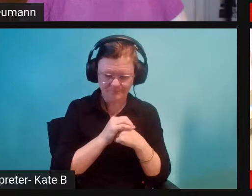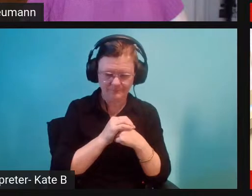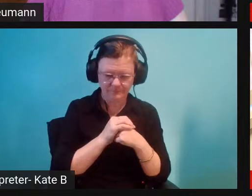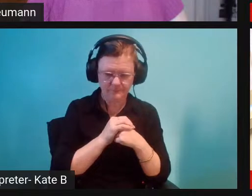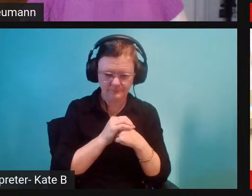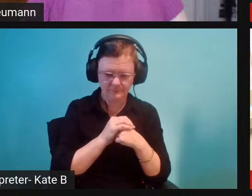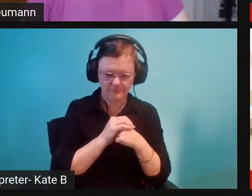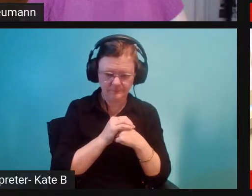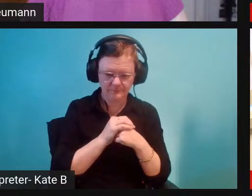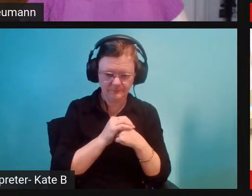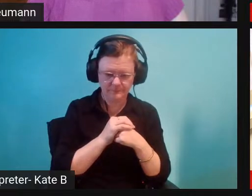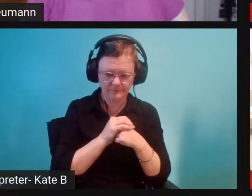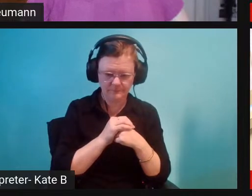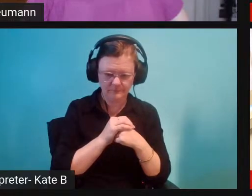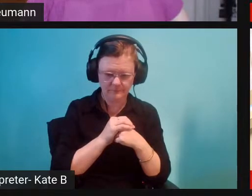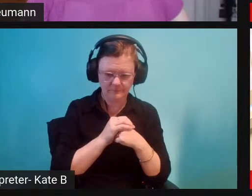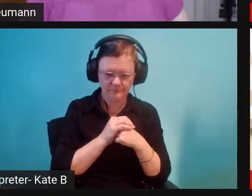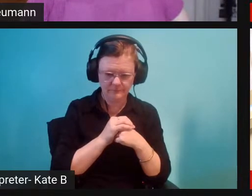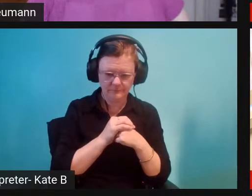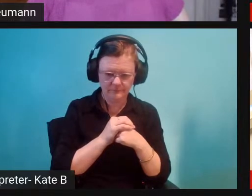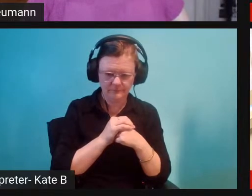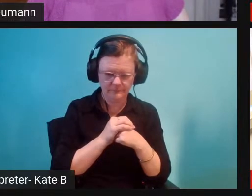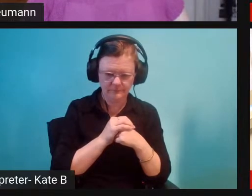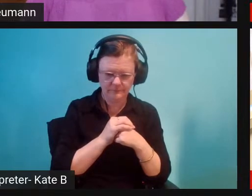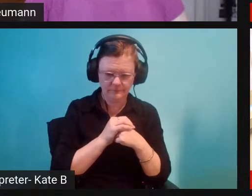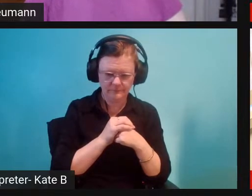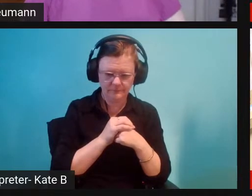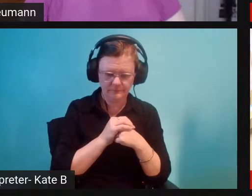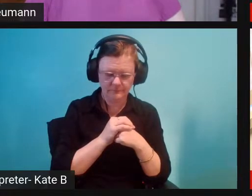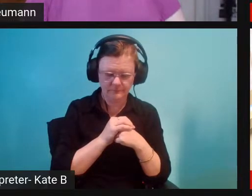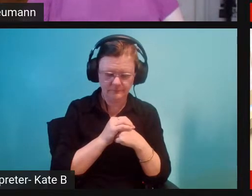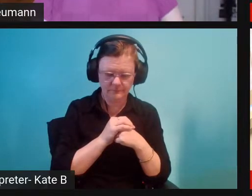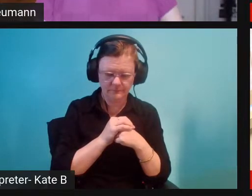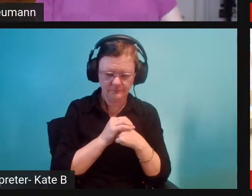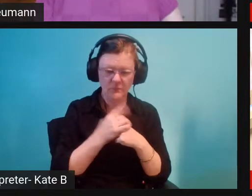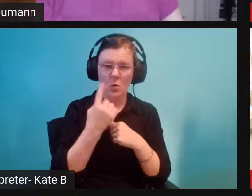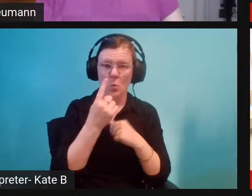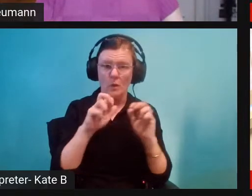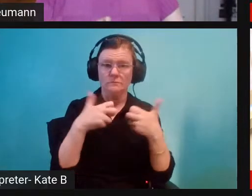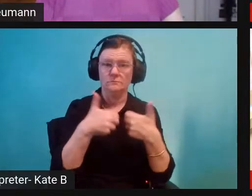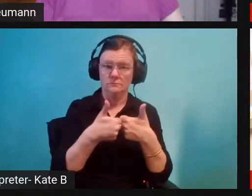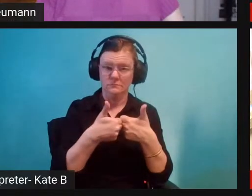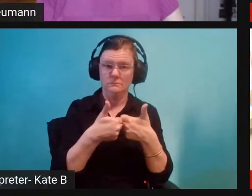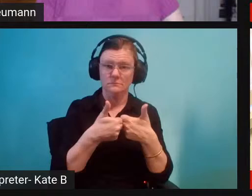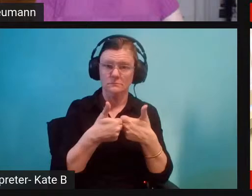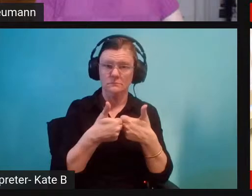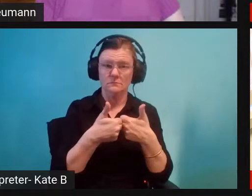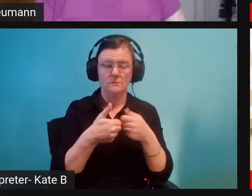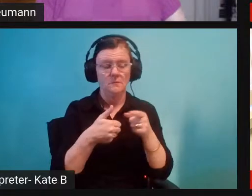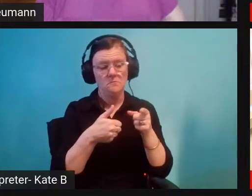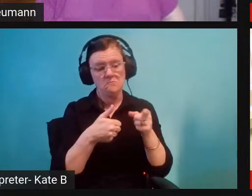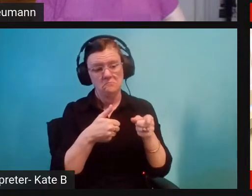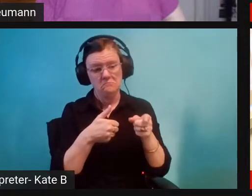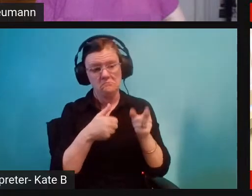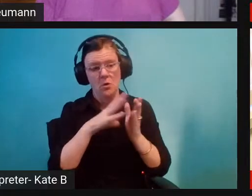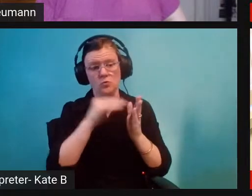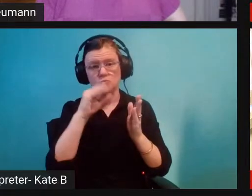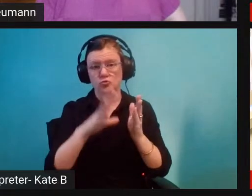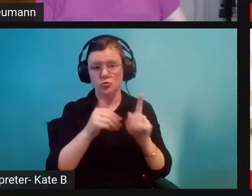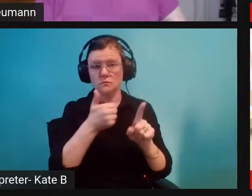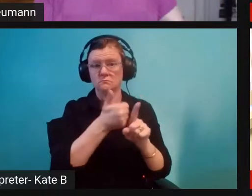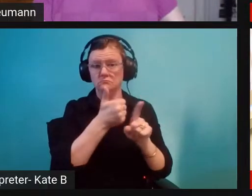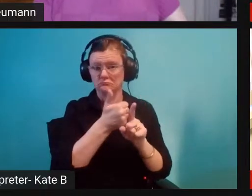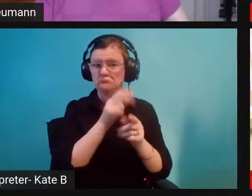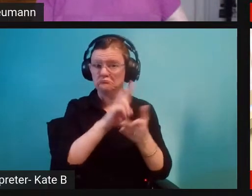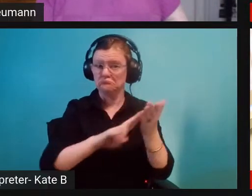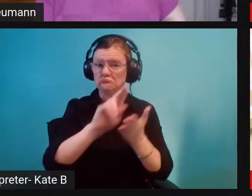one of the issues that they were discussing, and it applies across the board, is that a student may be coming out of a university where